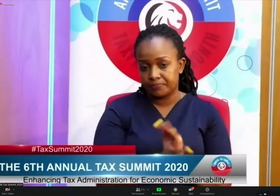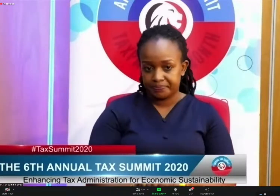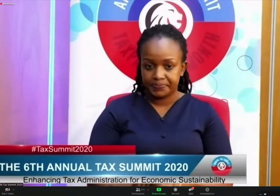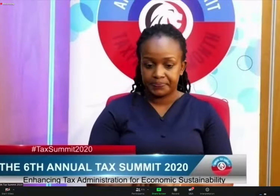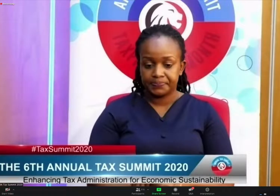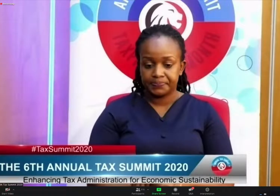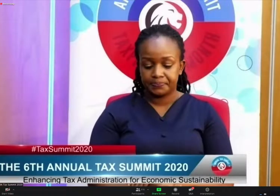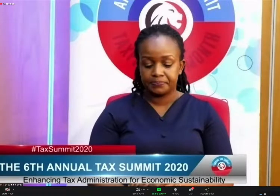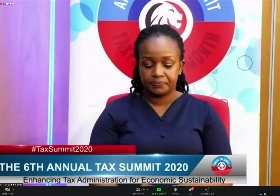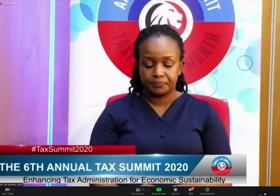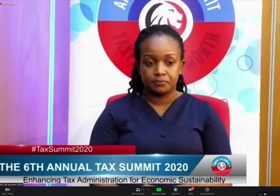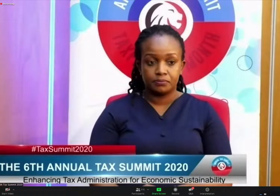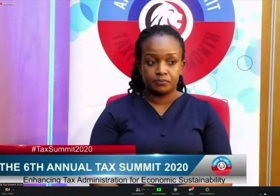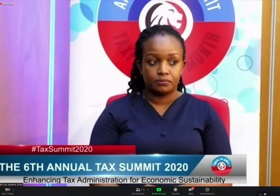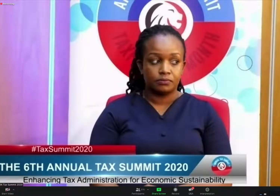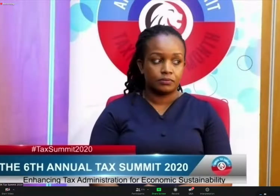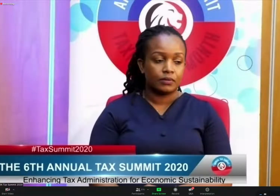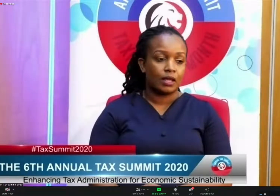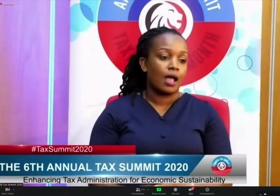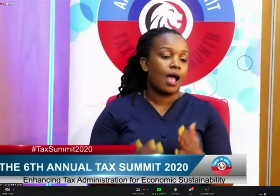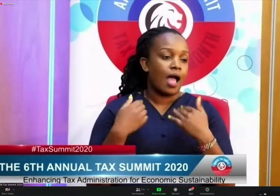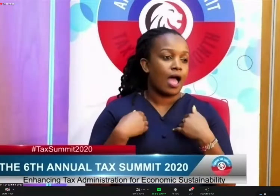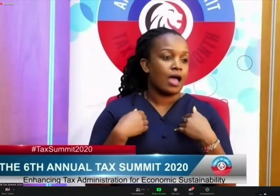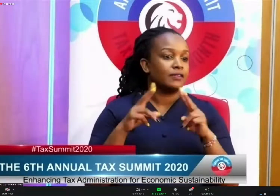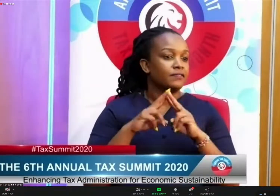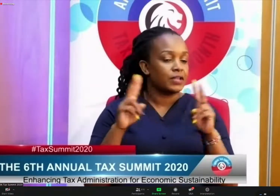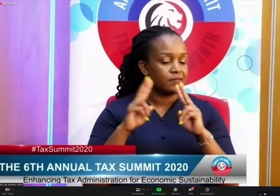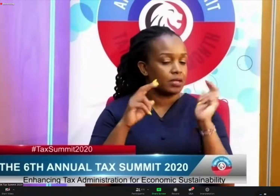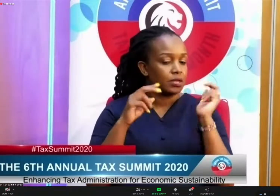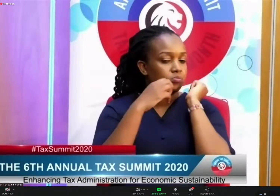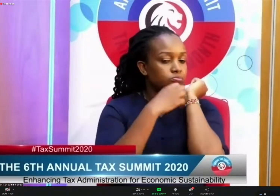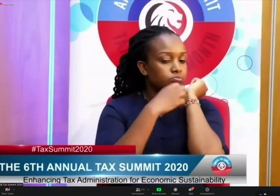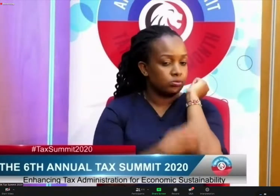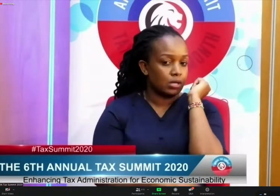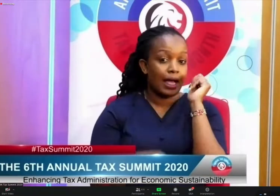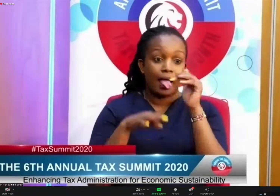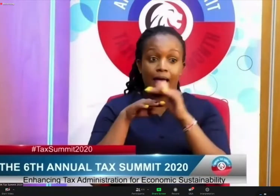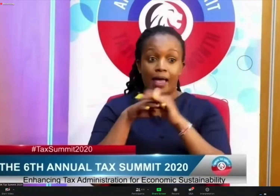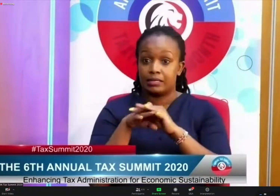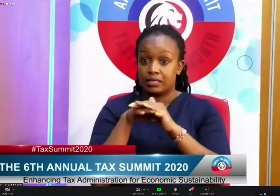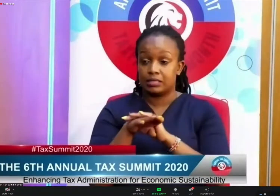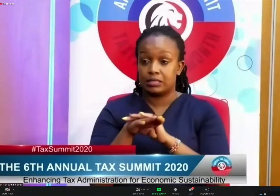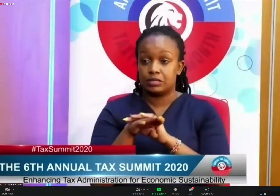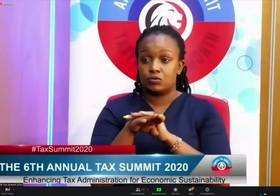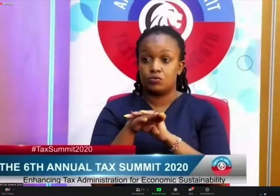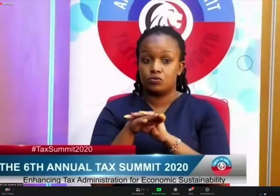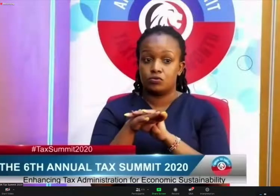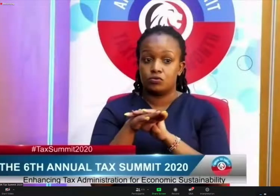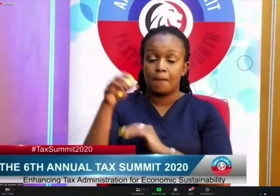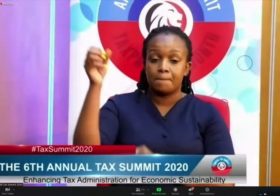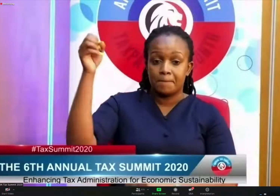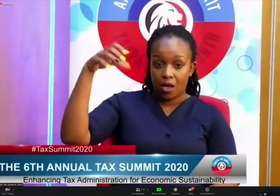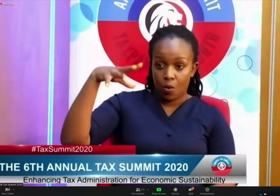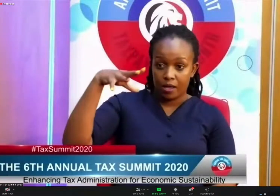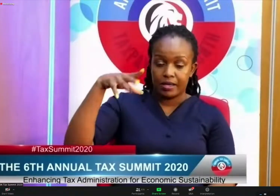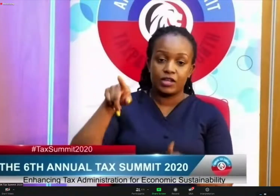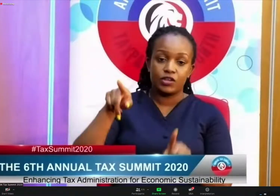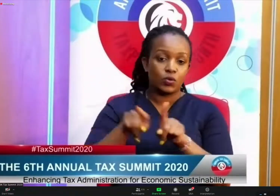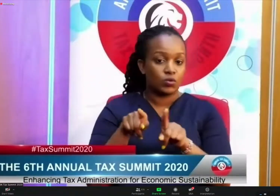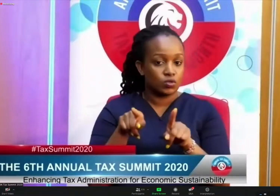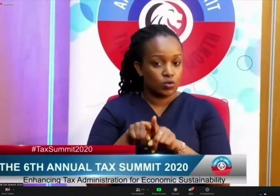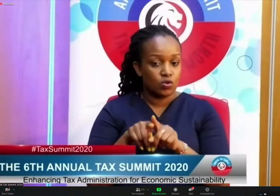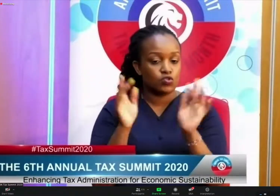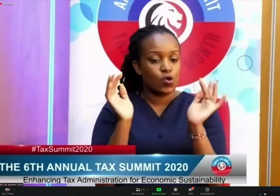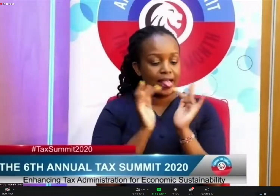have very poor access to power and very poor access to telecommunication facilities. And